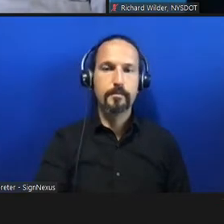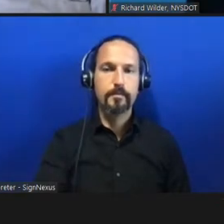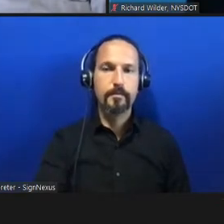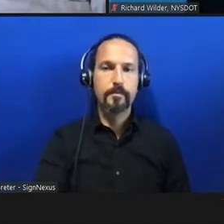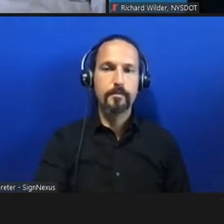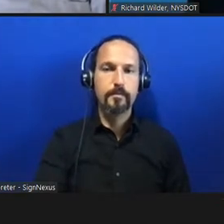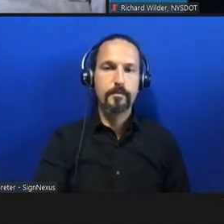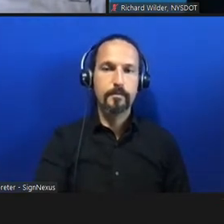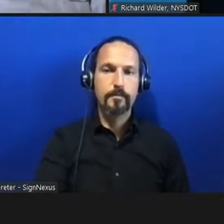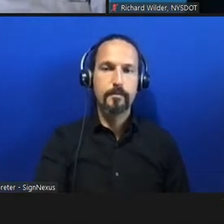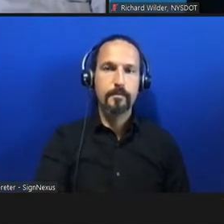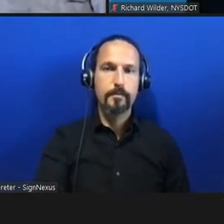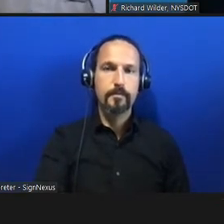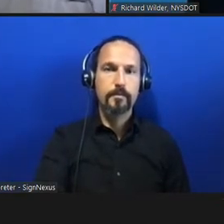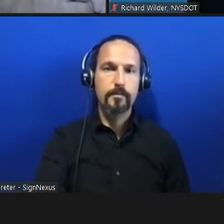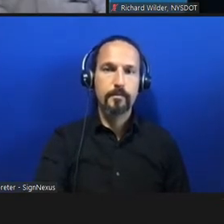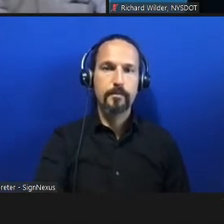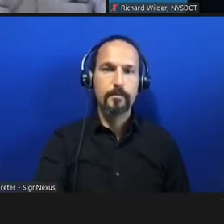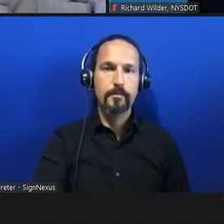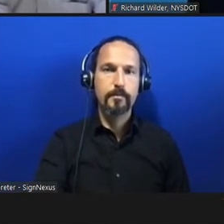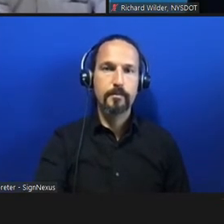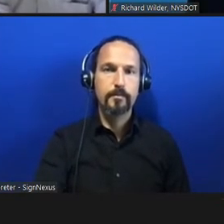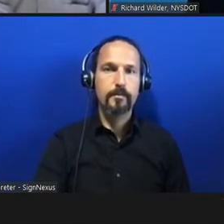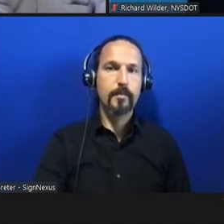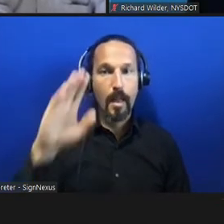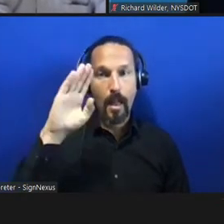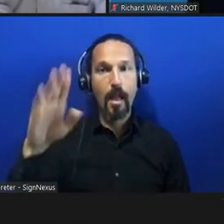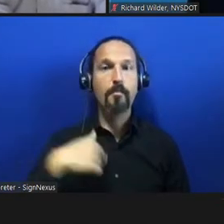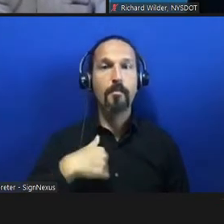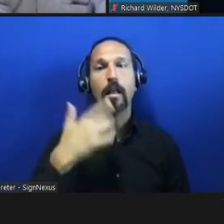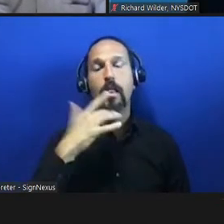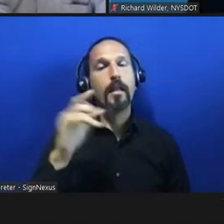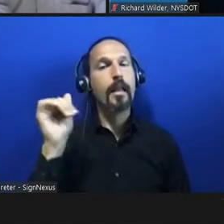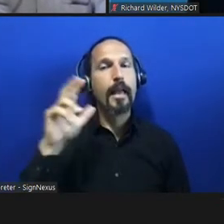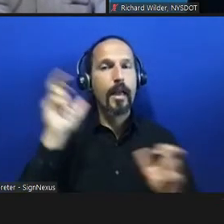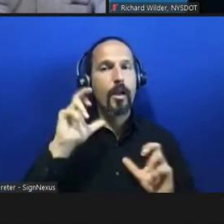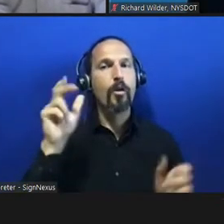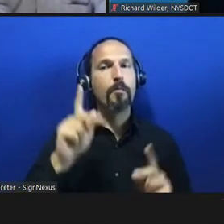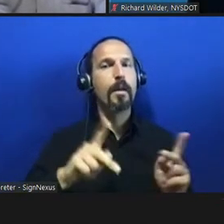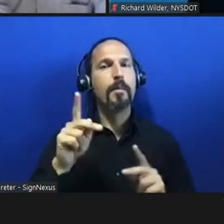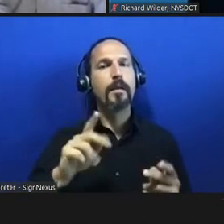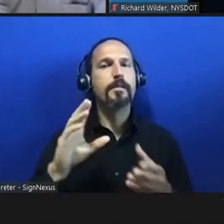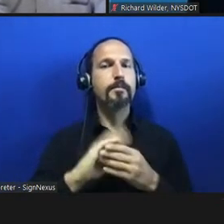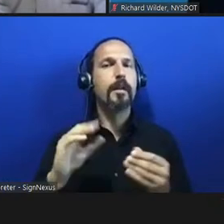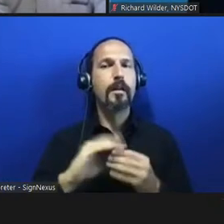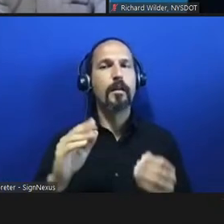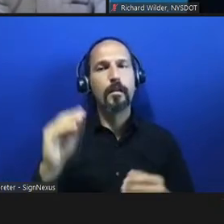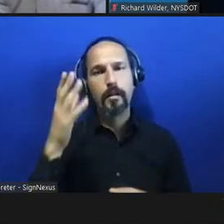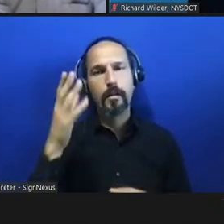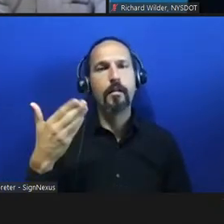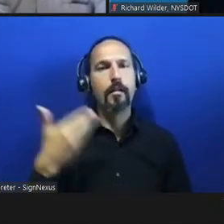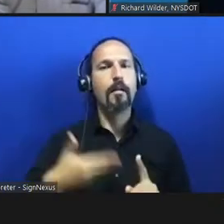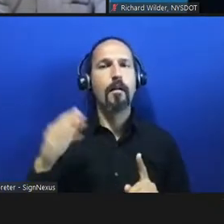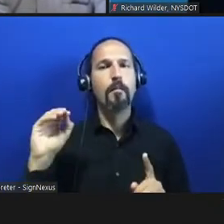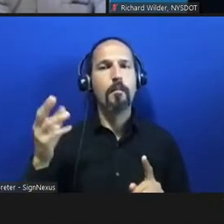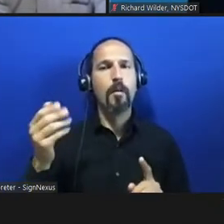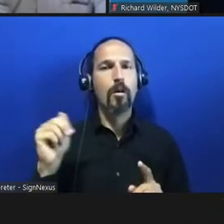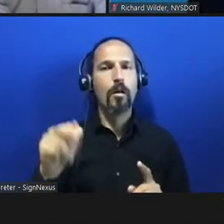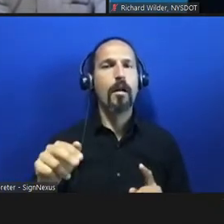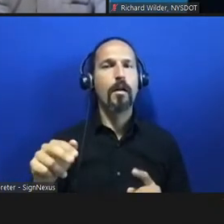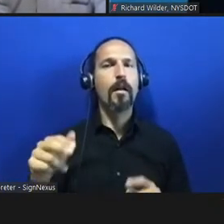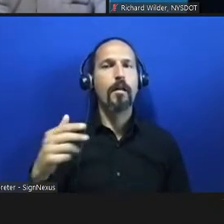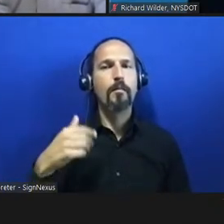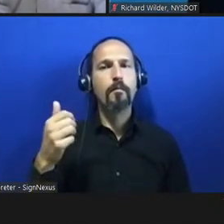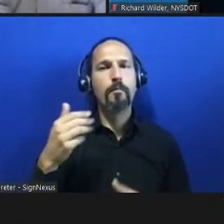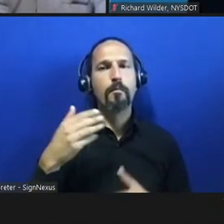hi guys so I've I've had the luxury of hearing a lot of people speak eloquently my name is Morgan I'm a son of Gotham born in